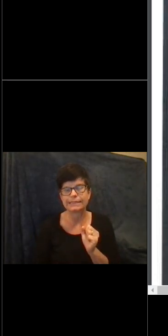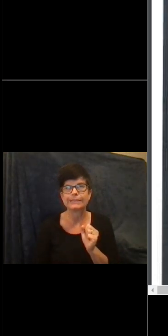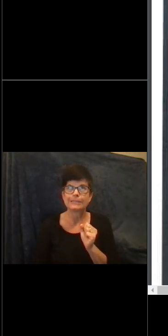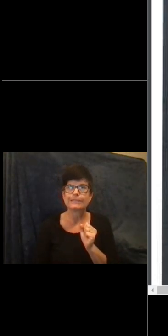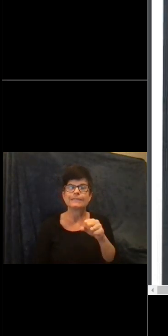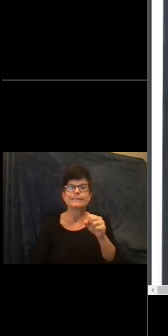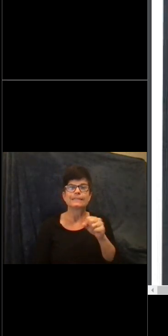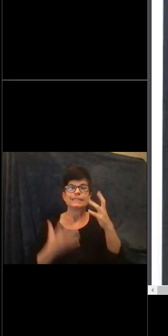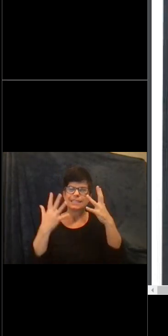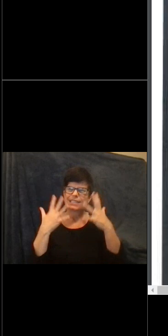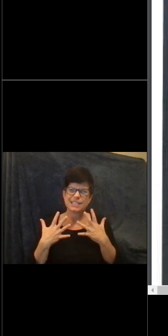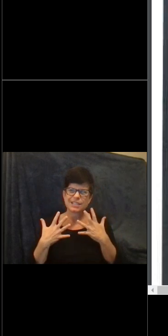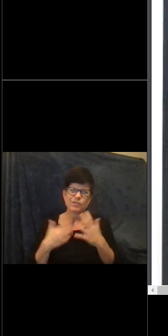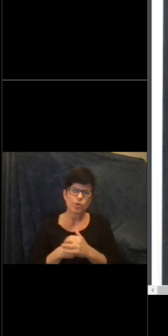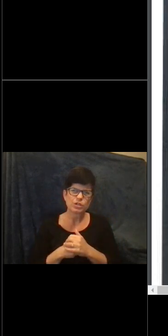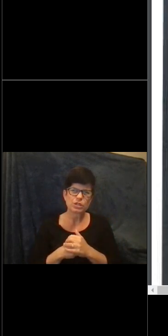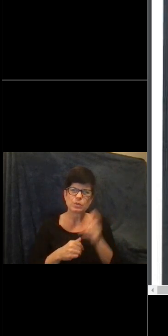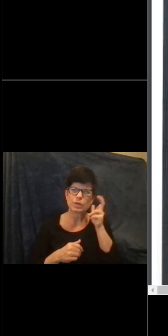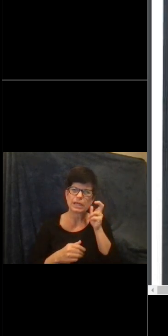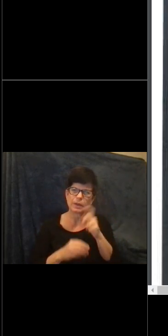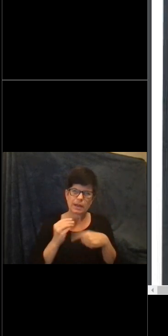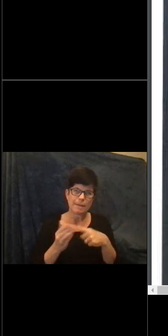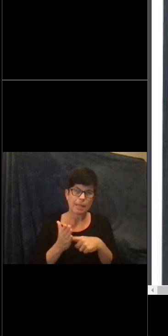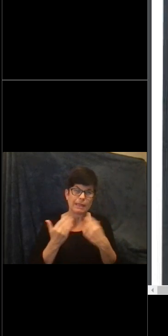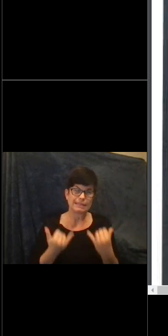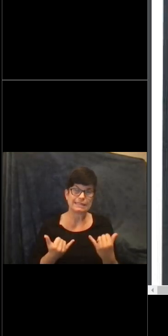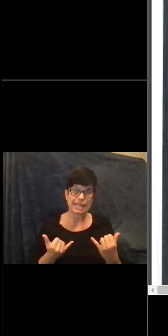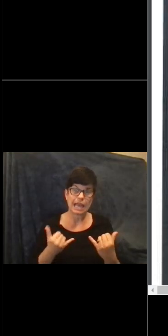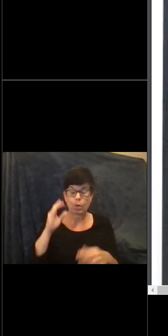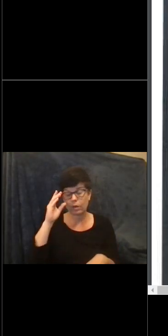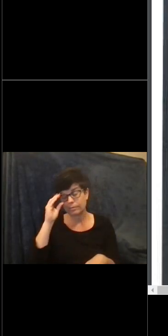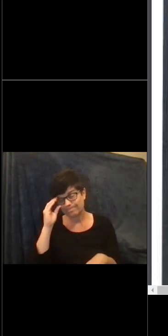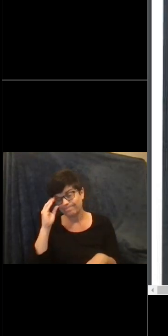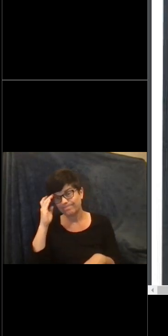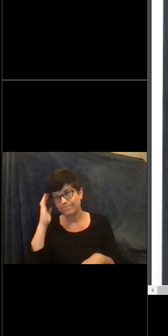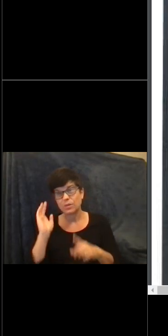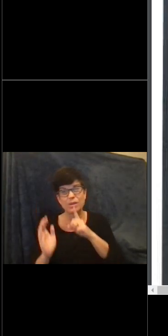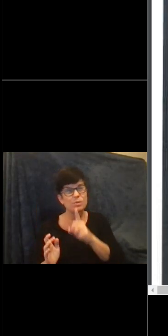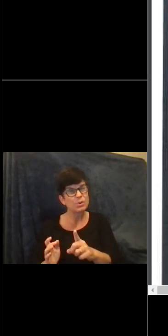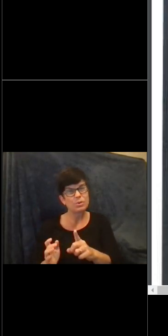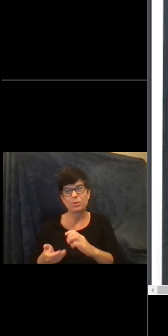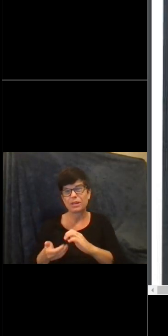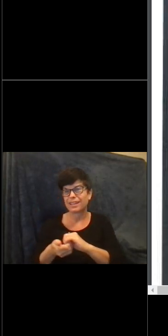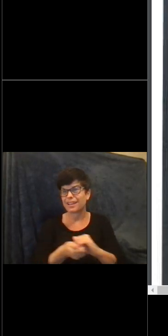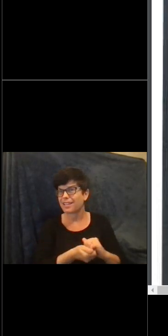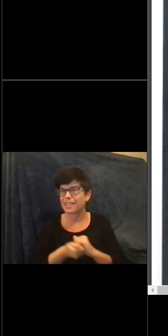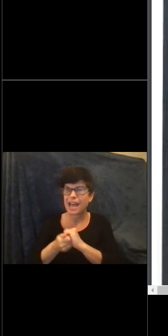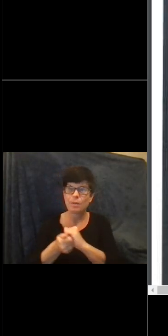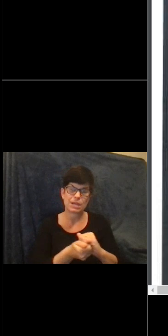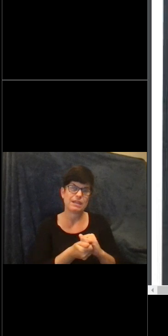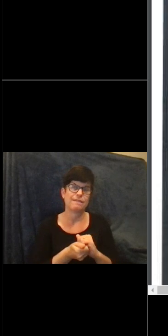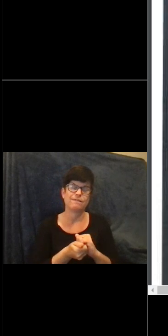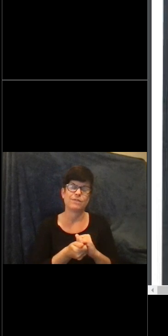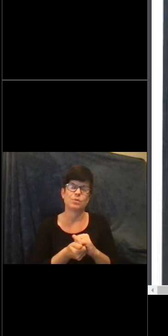that we're hearing about this now. We have been in a really collaborative, very intense